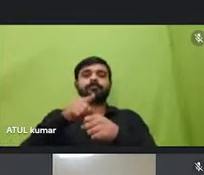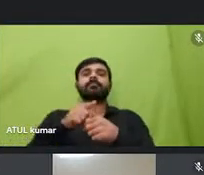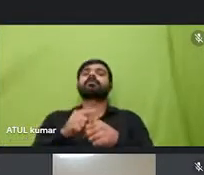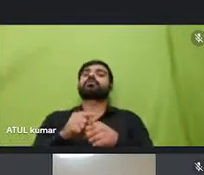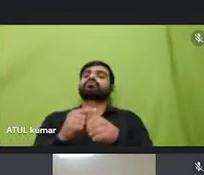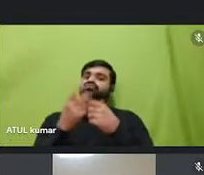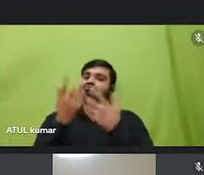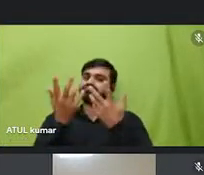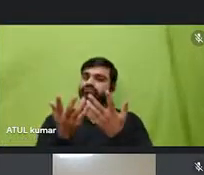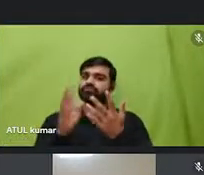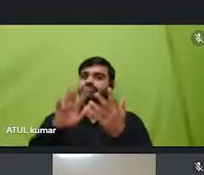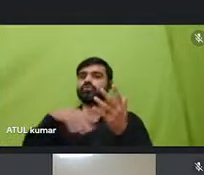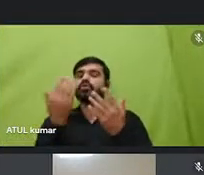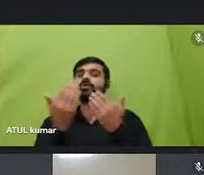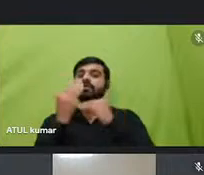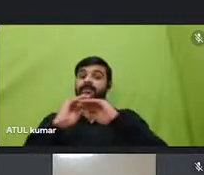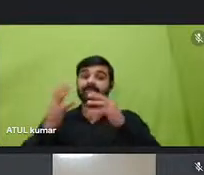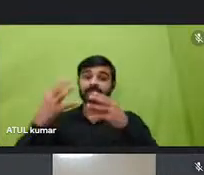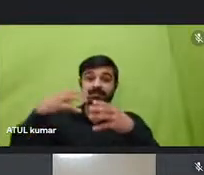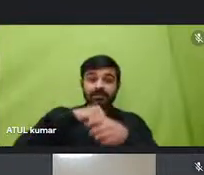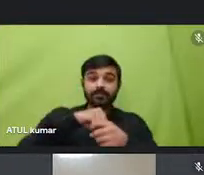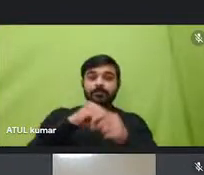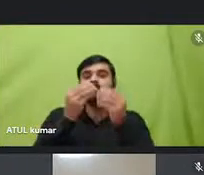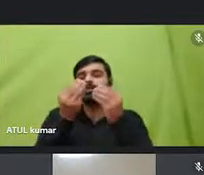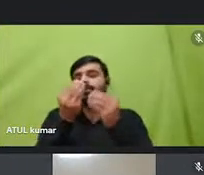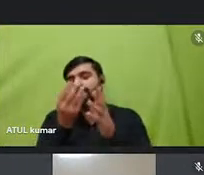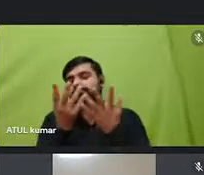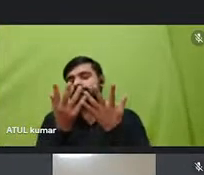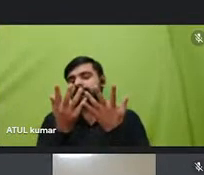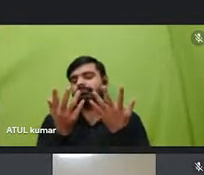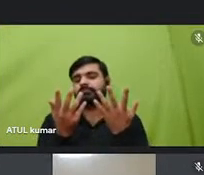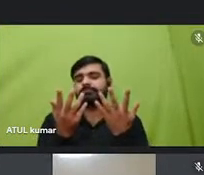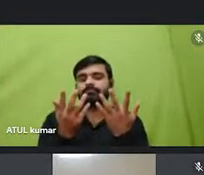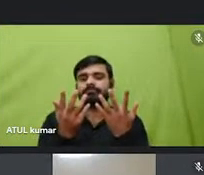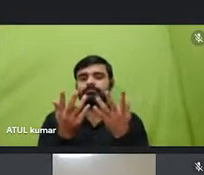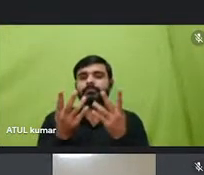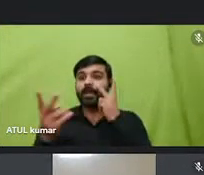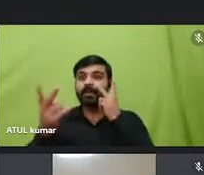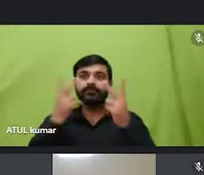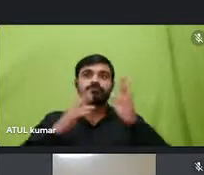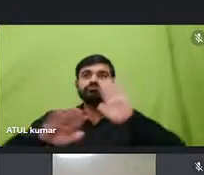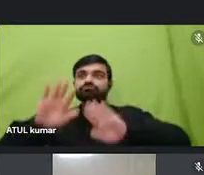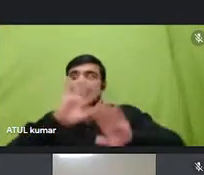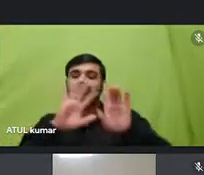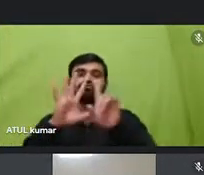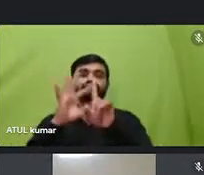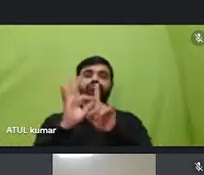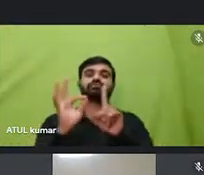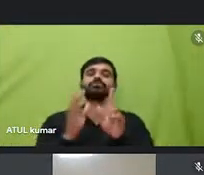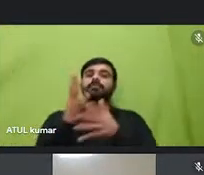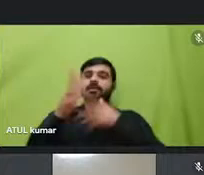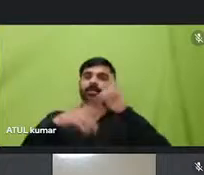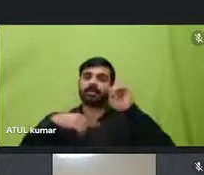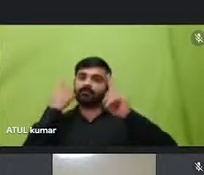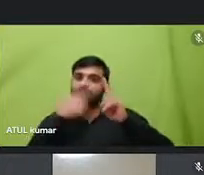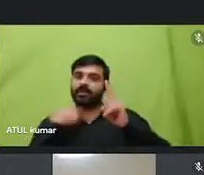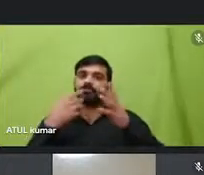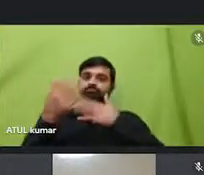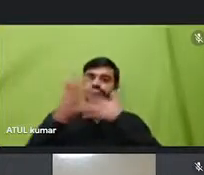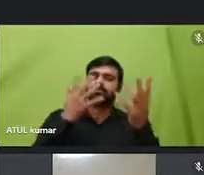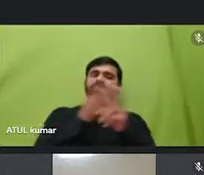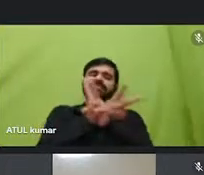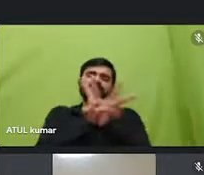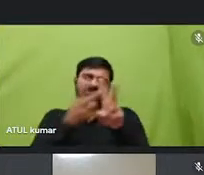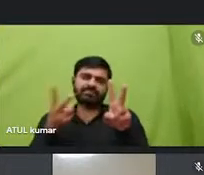vocalization and it's involved some kind of visual activity using the face and the hands and so